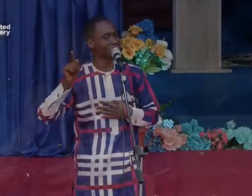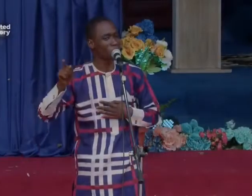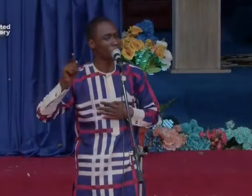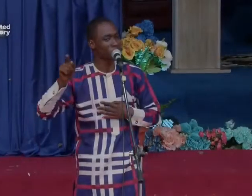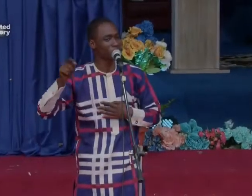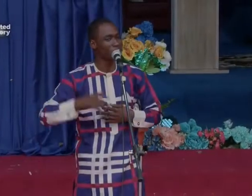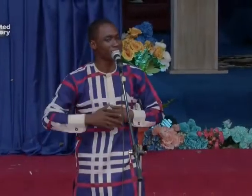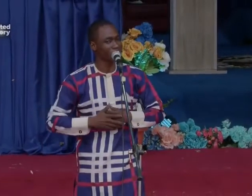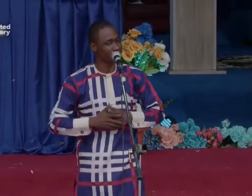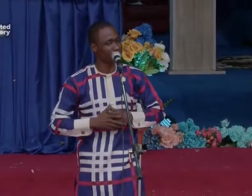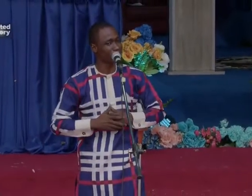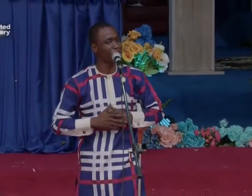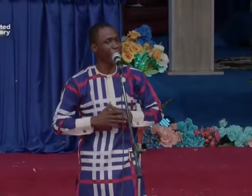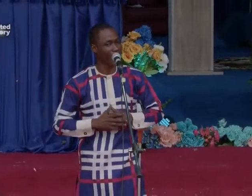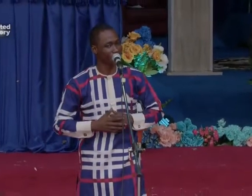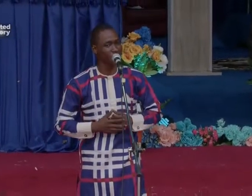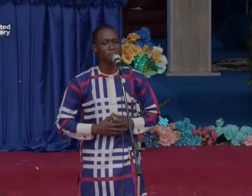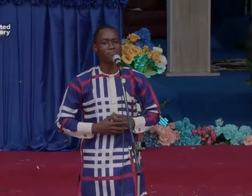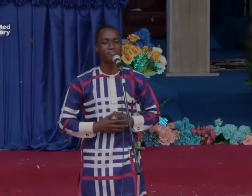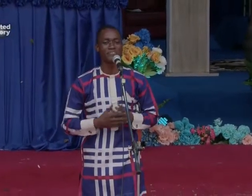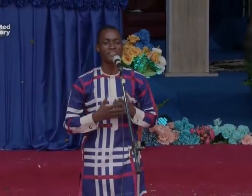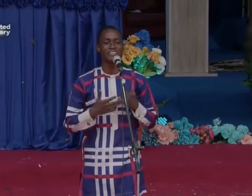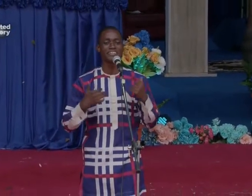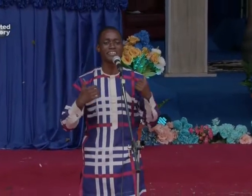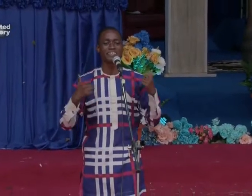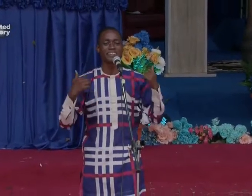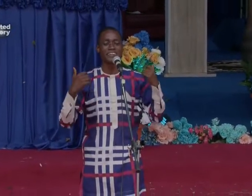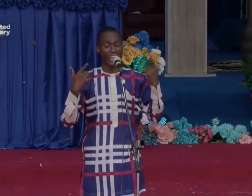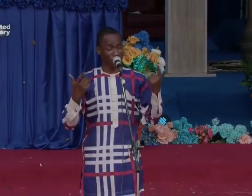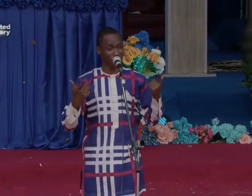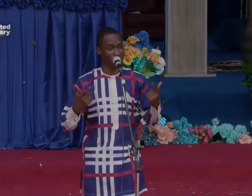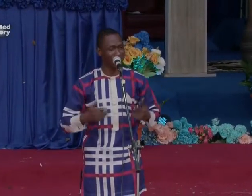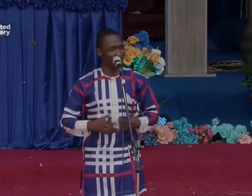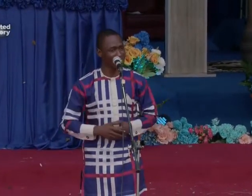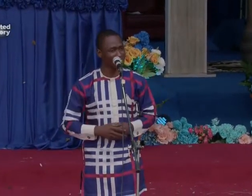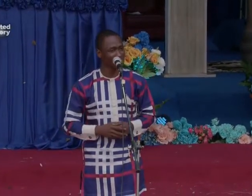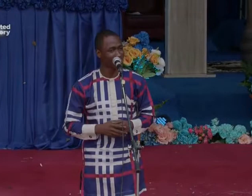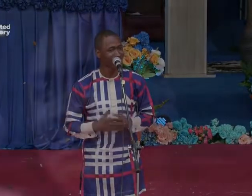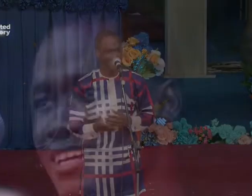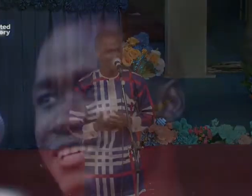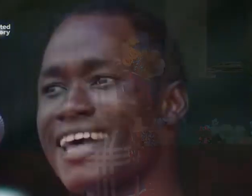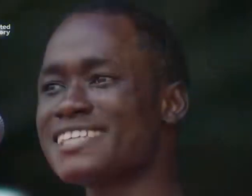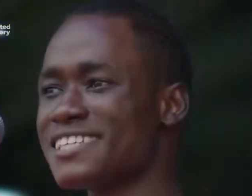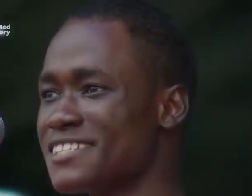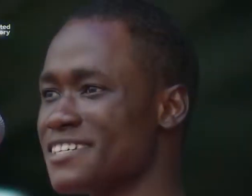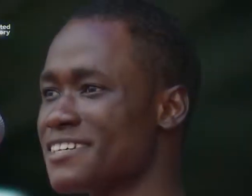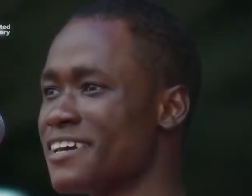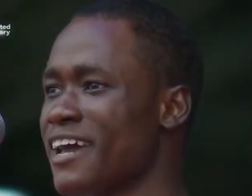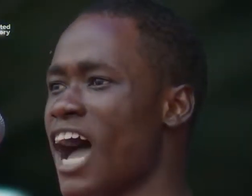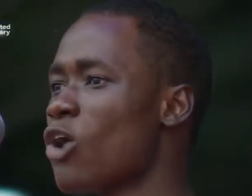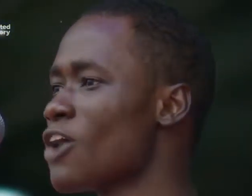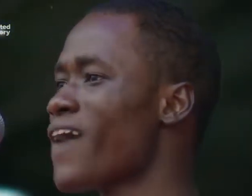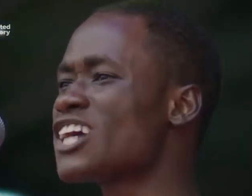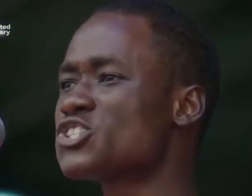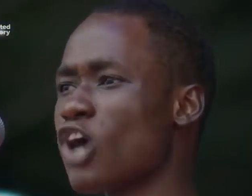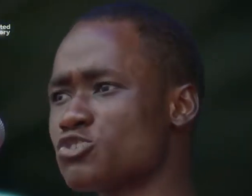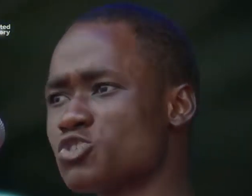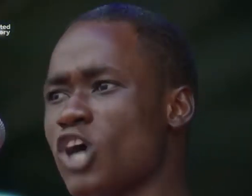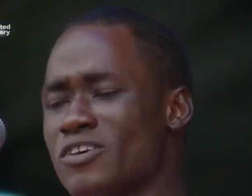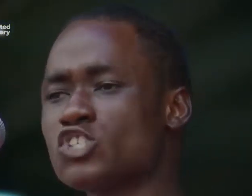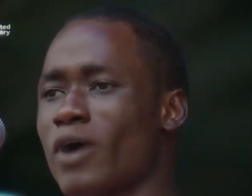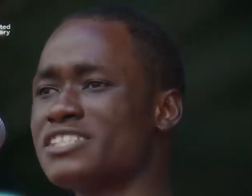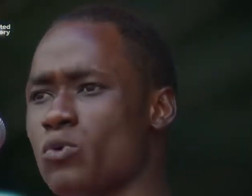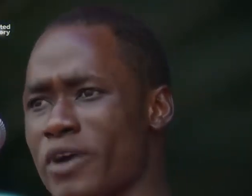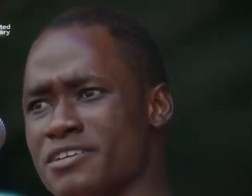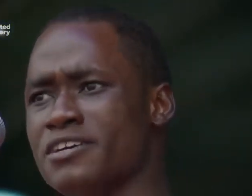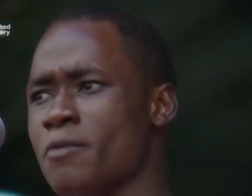in that equation is just as simple as breathing in and breathing out. It is that easy. I would have asked us to